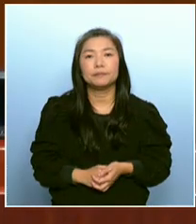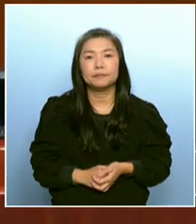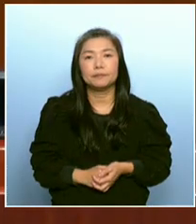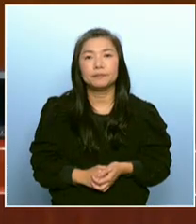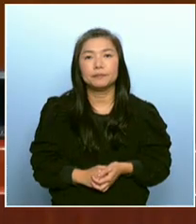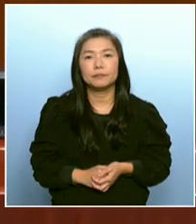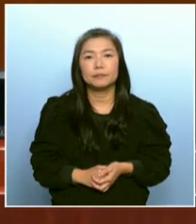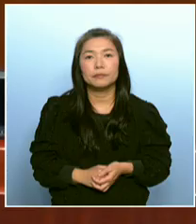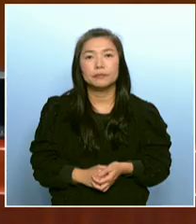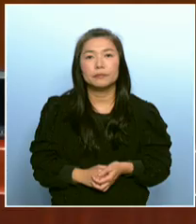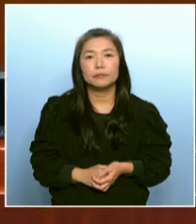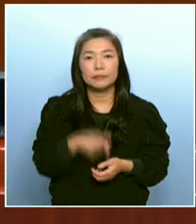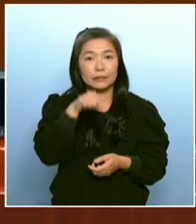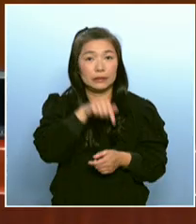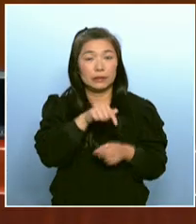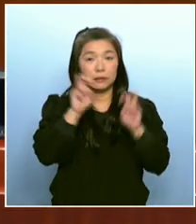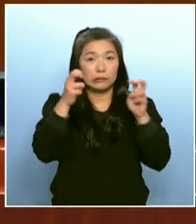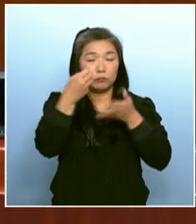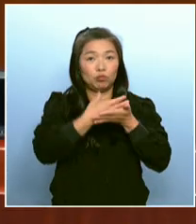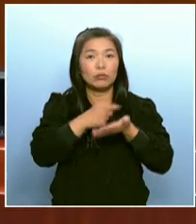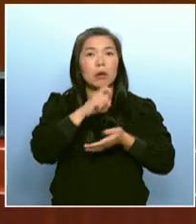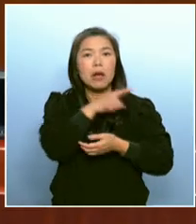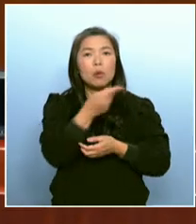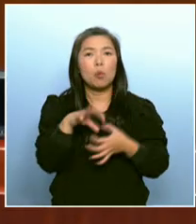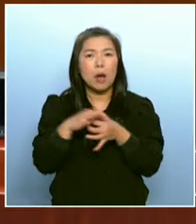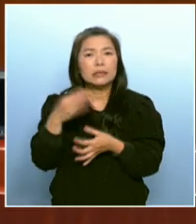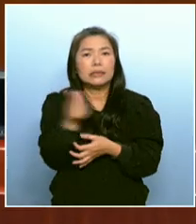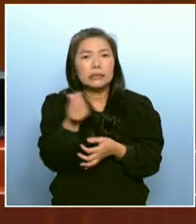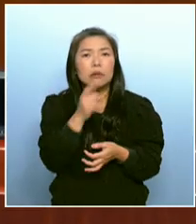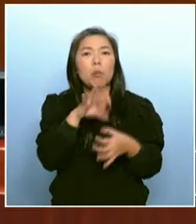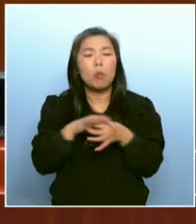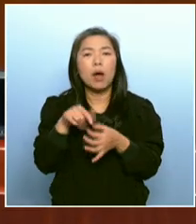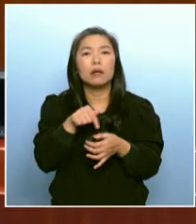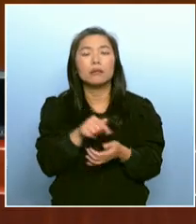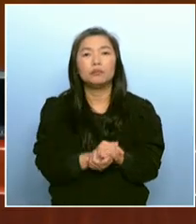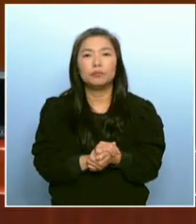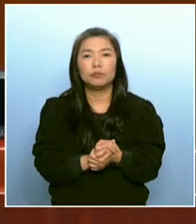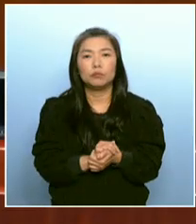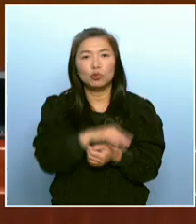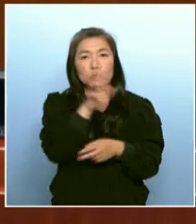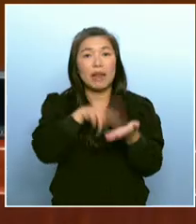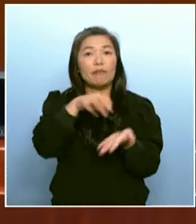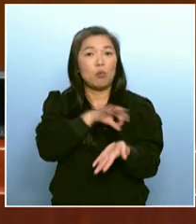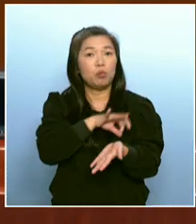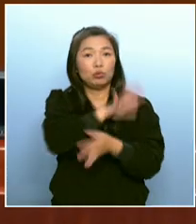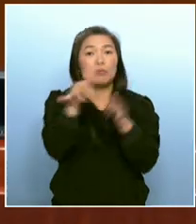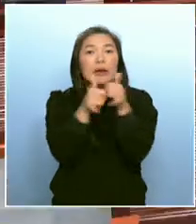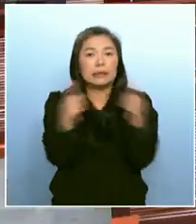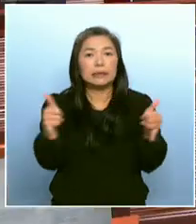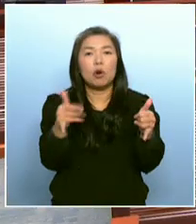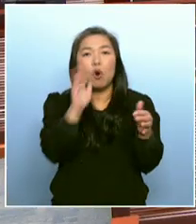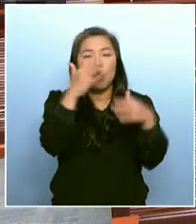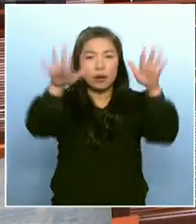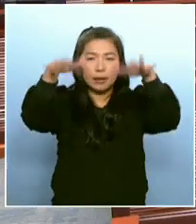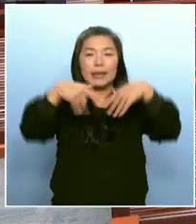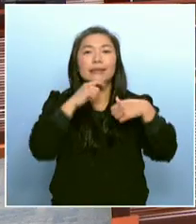CB-161/2026-02 and -03. This is a financial proposal, so all members of the